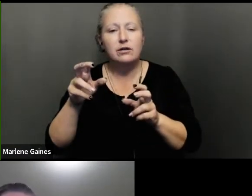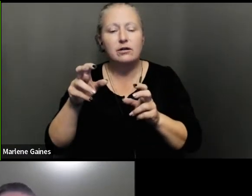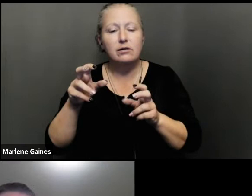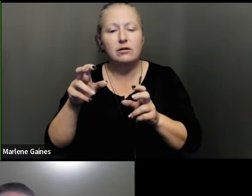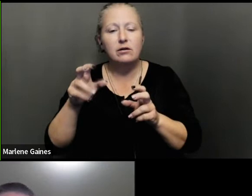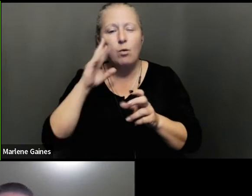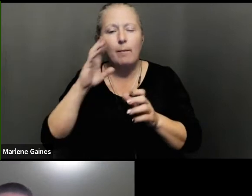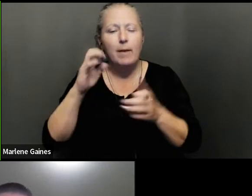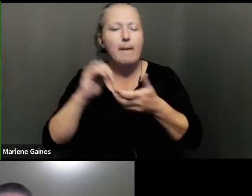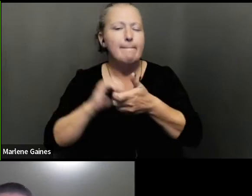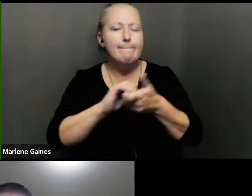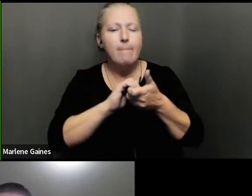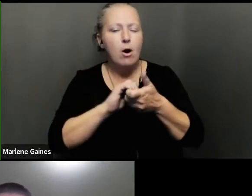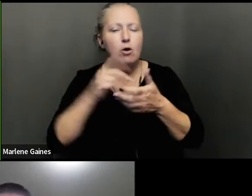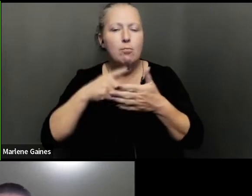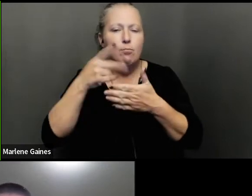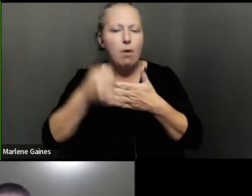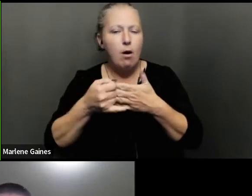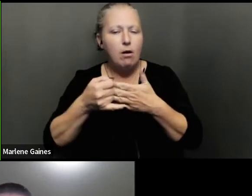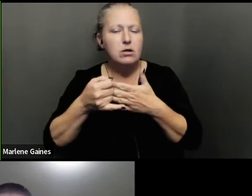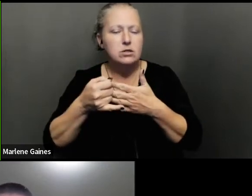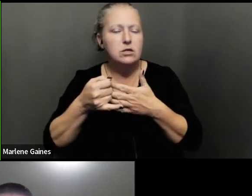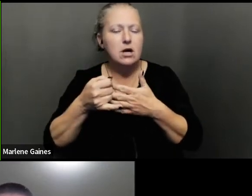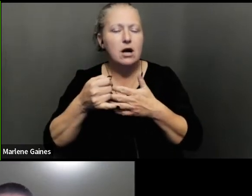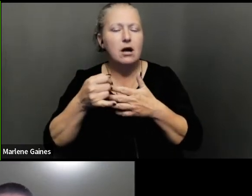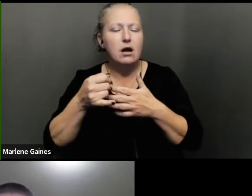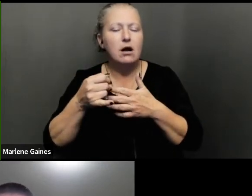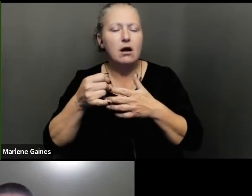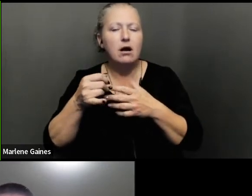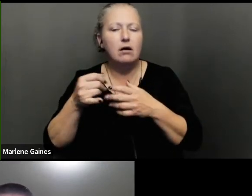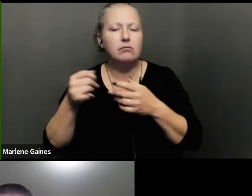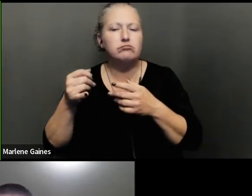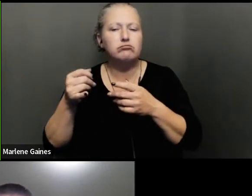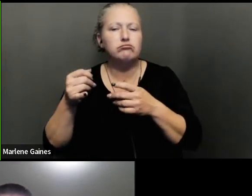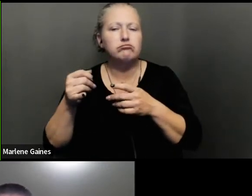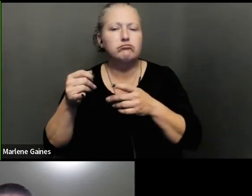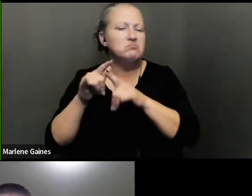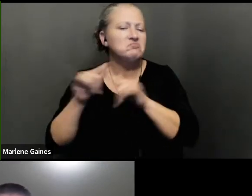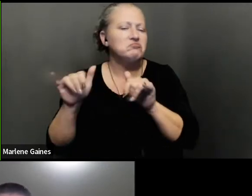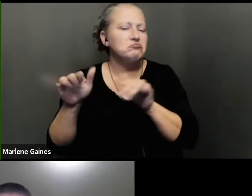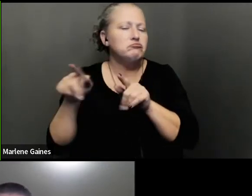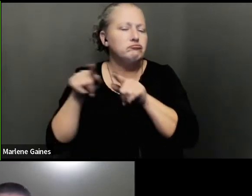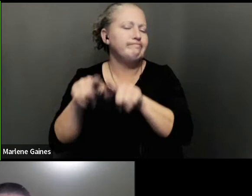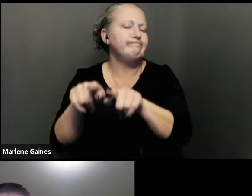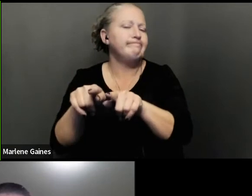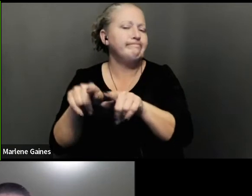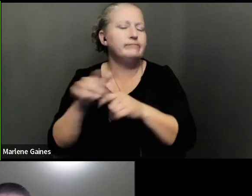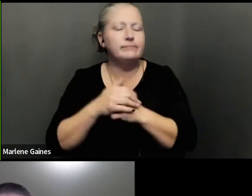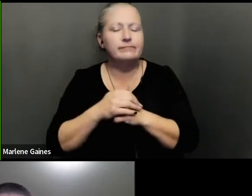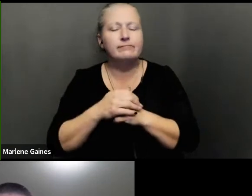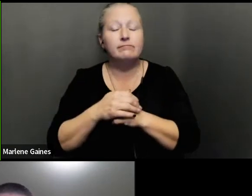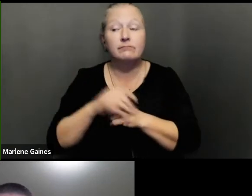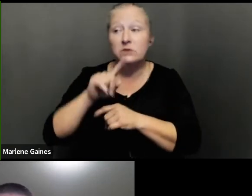partner project with this alongside. So, okay. Any